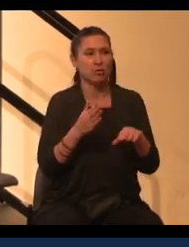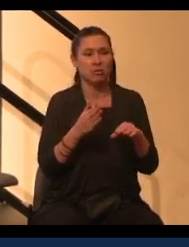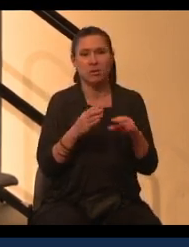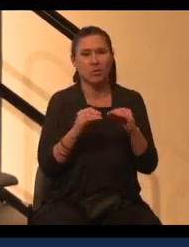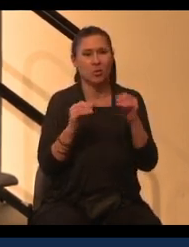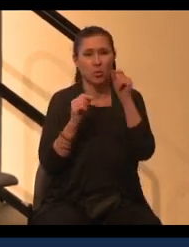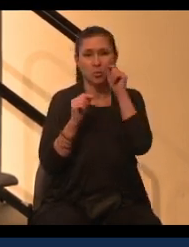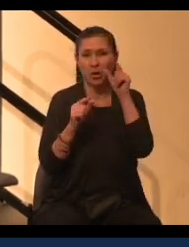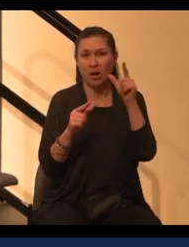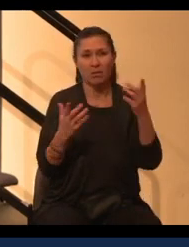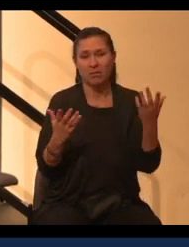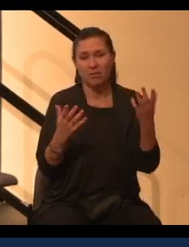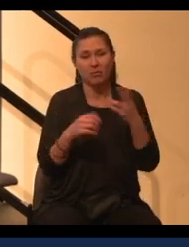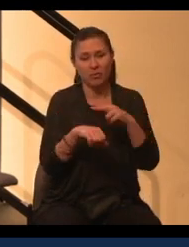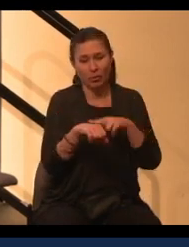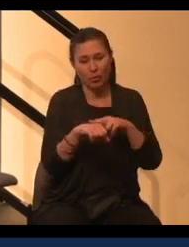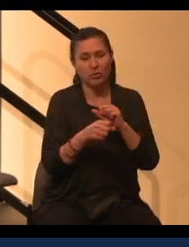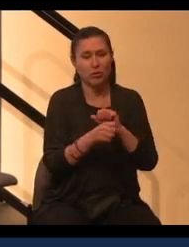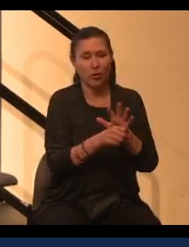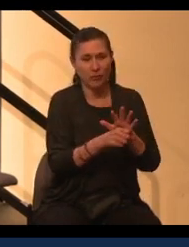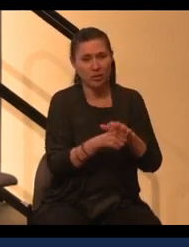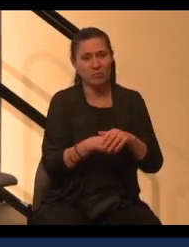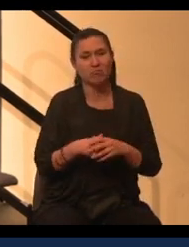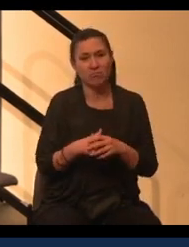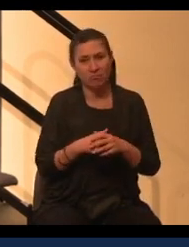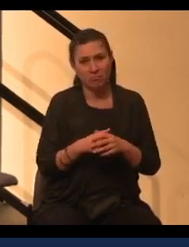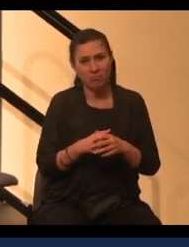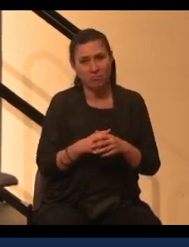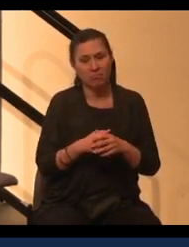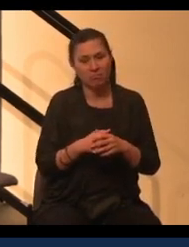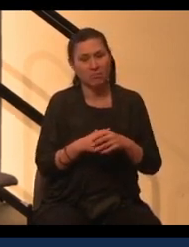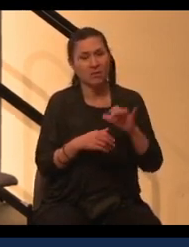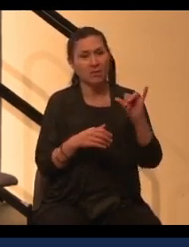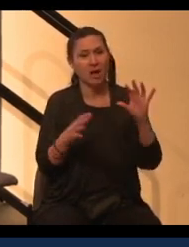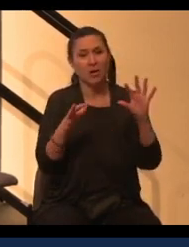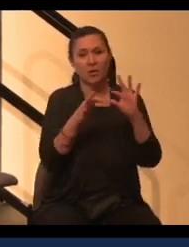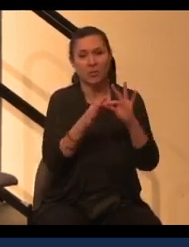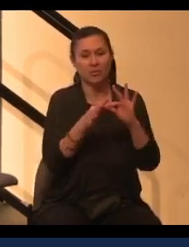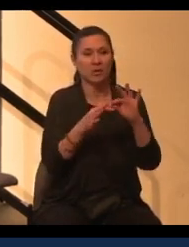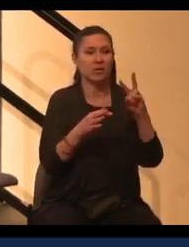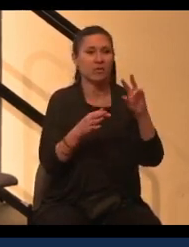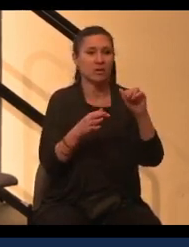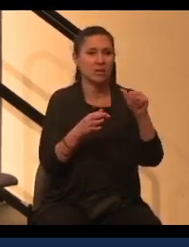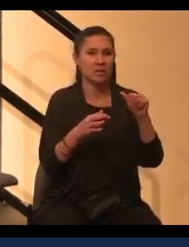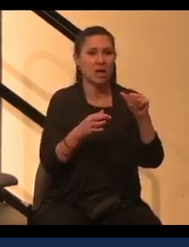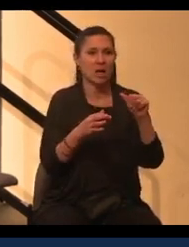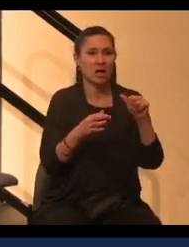surprise given the global pandemic, but also coupled with many of the visa